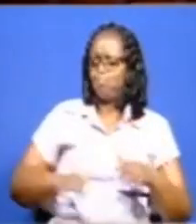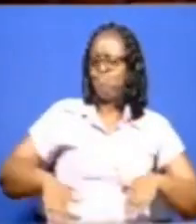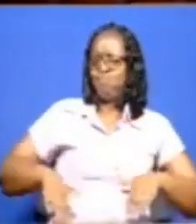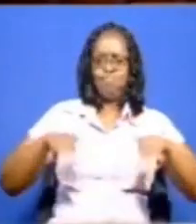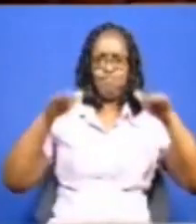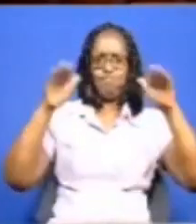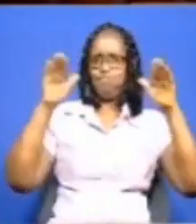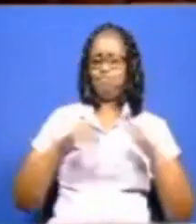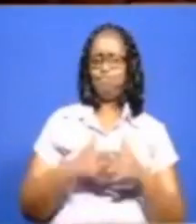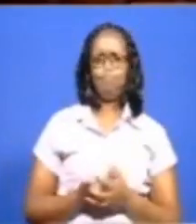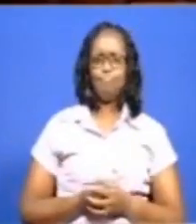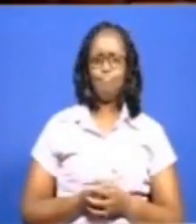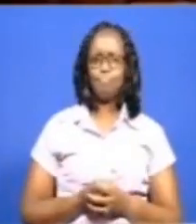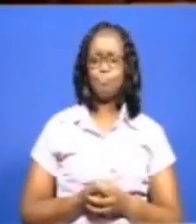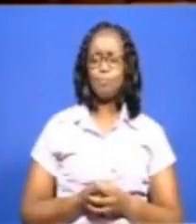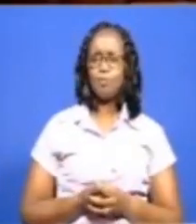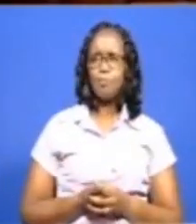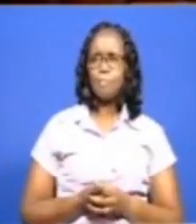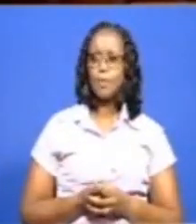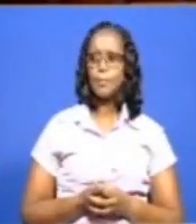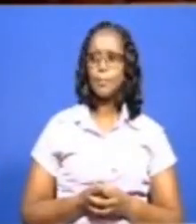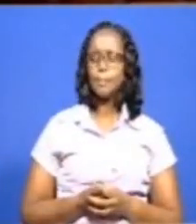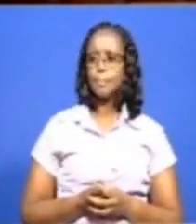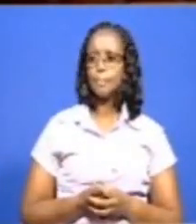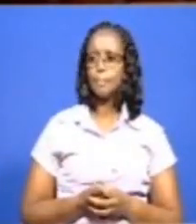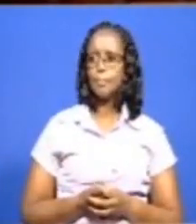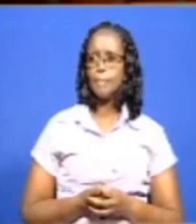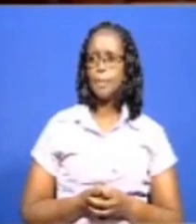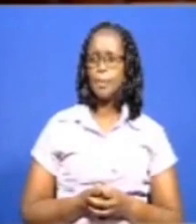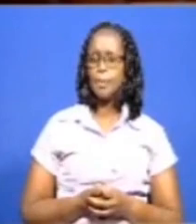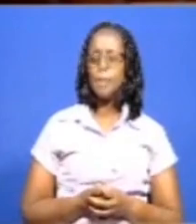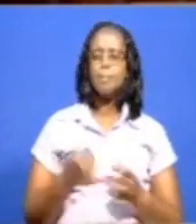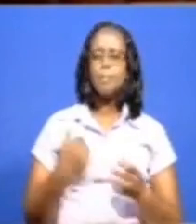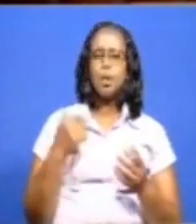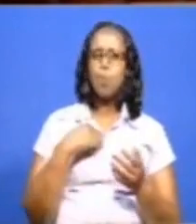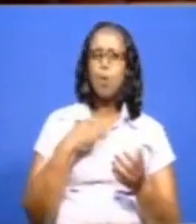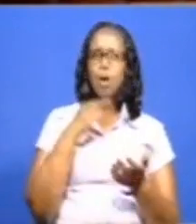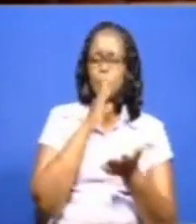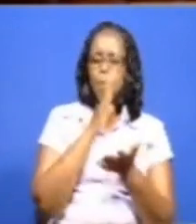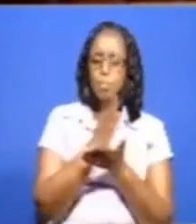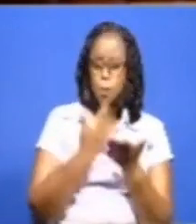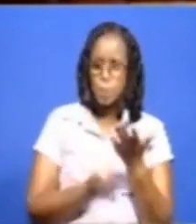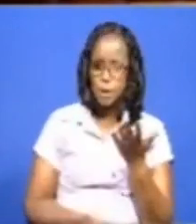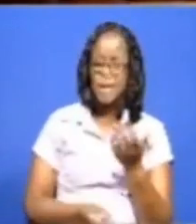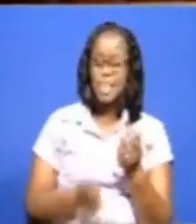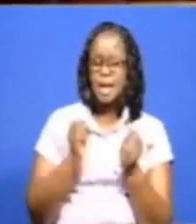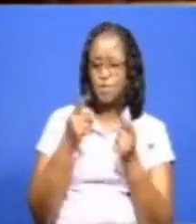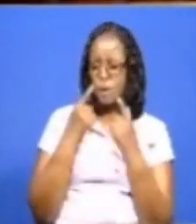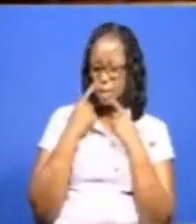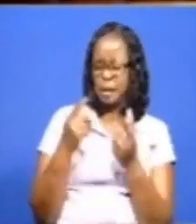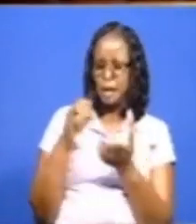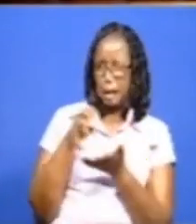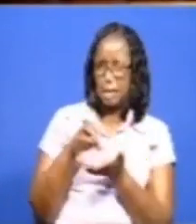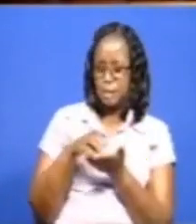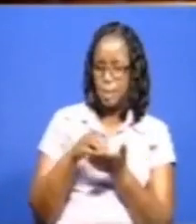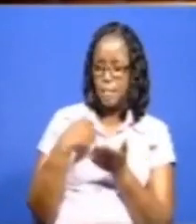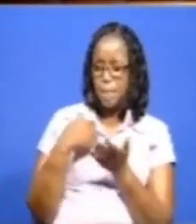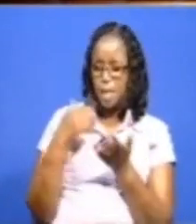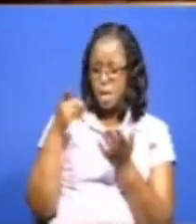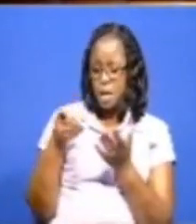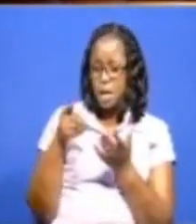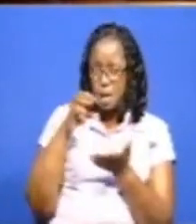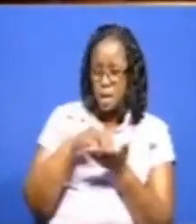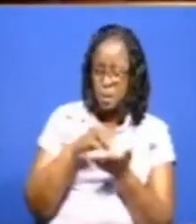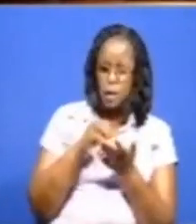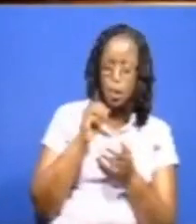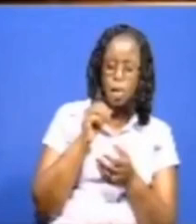What I would like to assure this august house is that when I look at a case, I don't look at it whether it's a